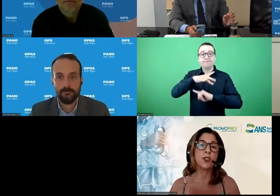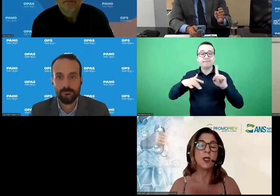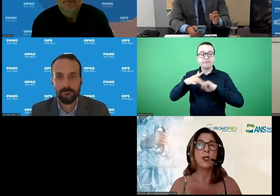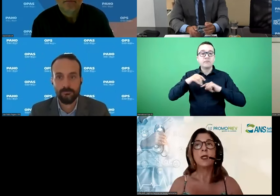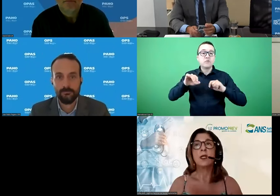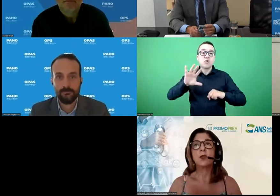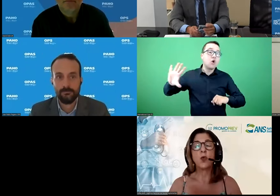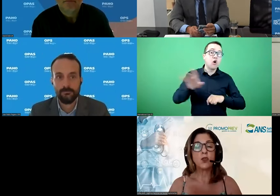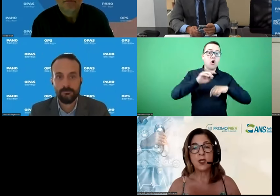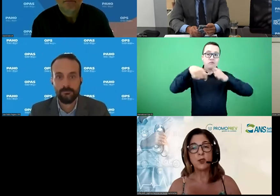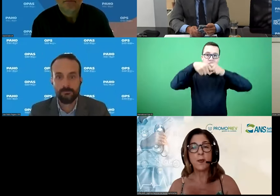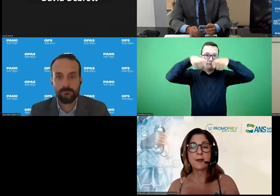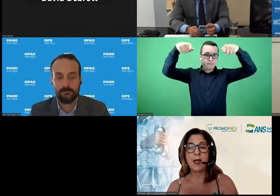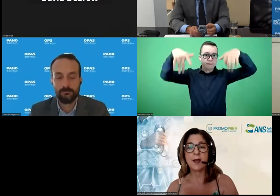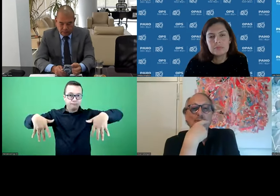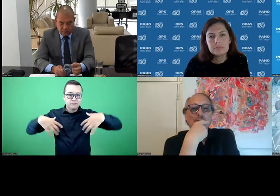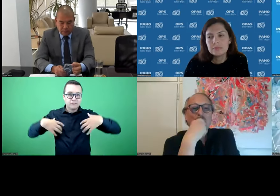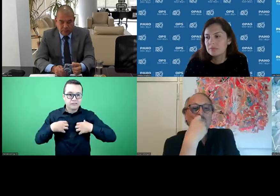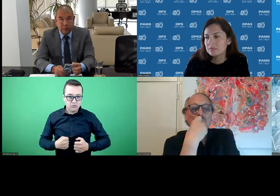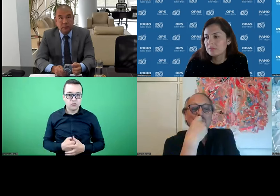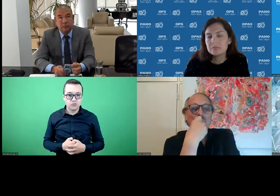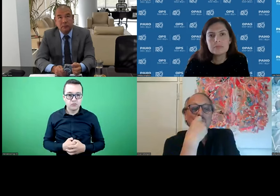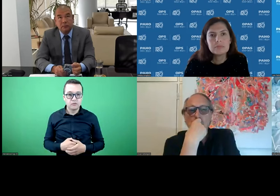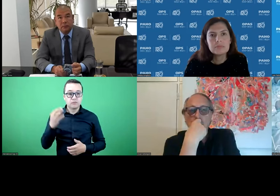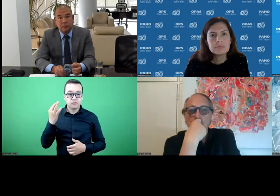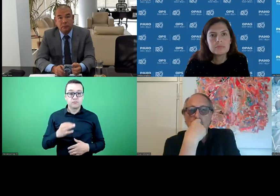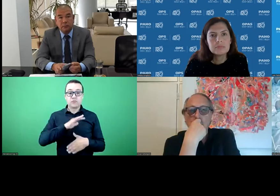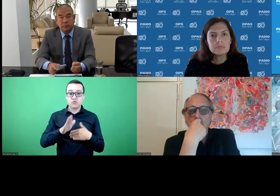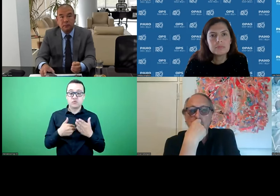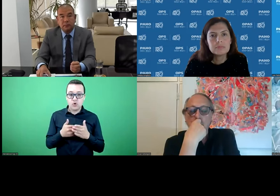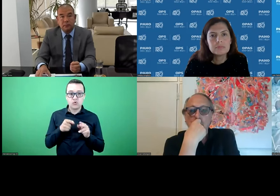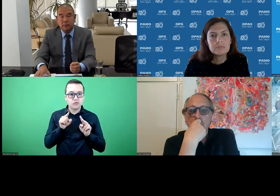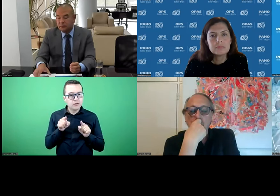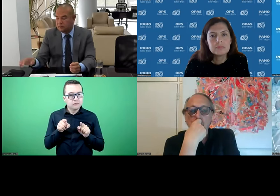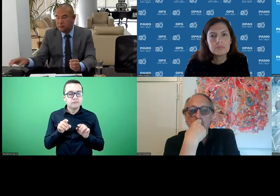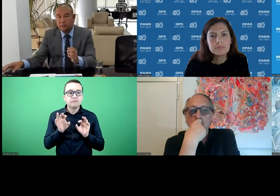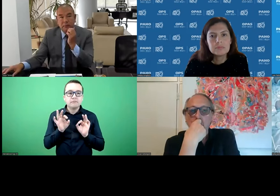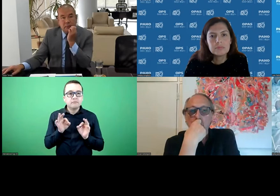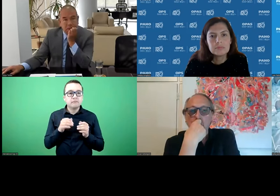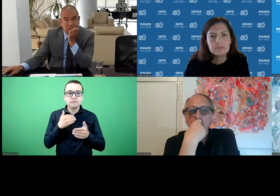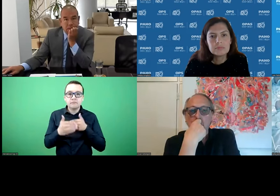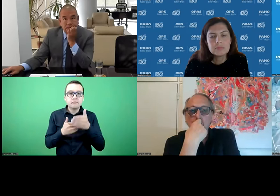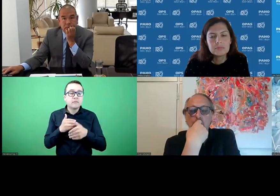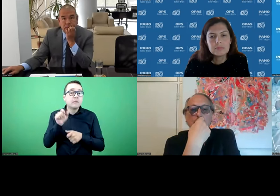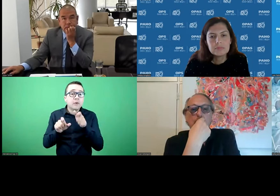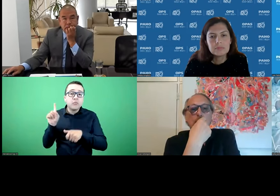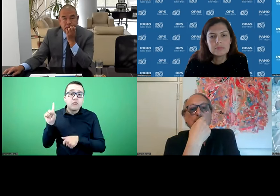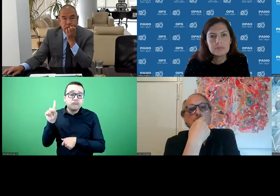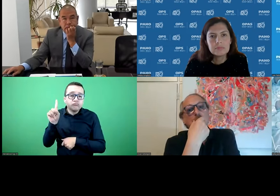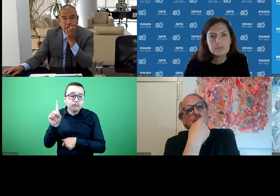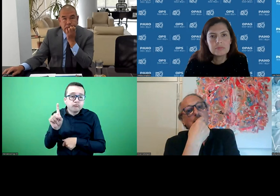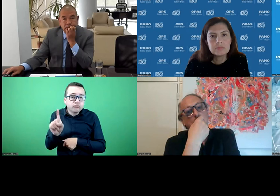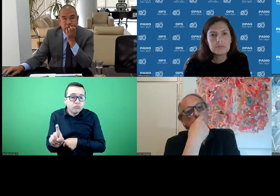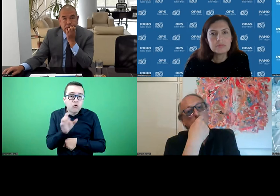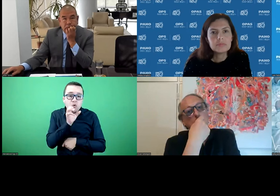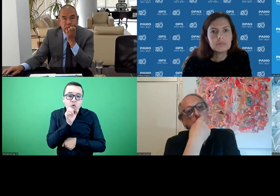refrain from speaking about the huge challenge for all of the healthcare systems that we have gone through, which is